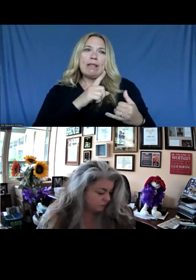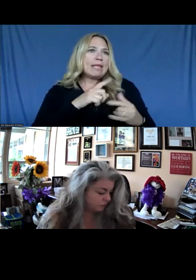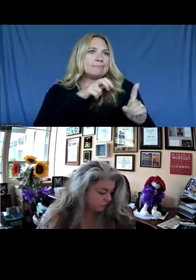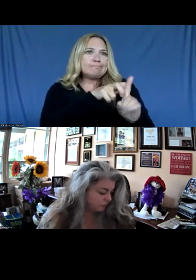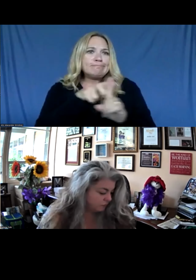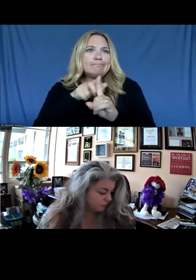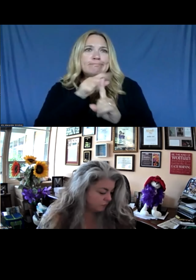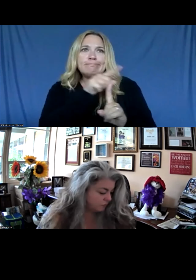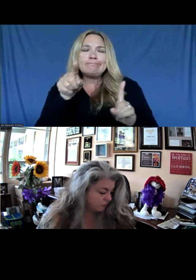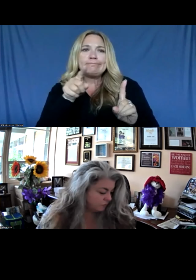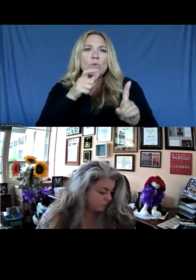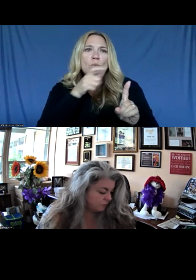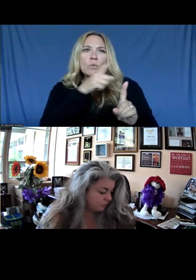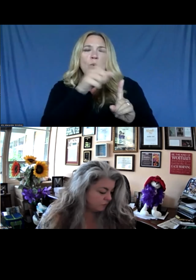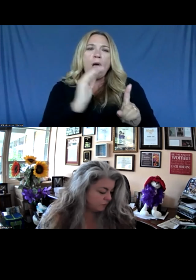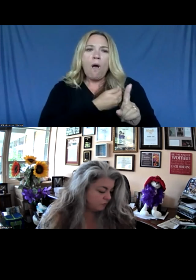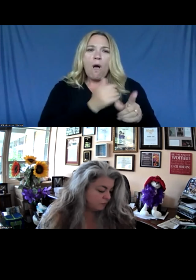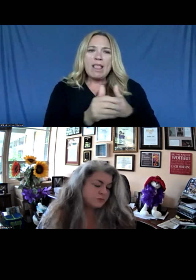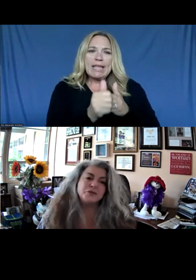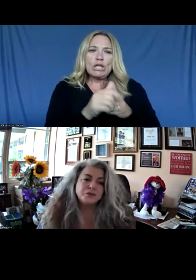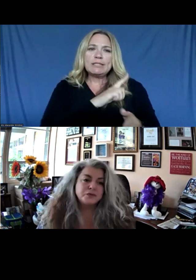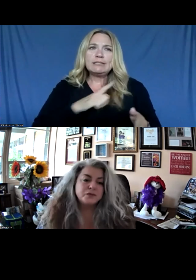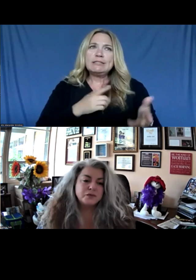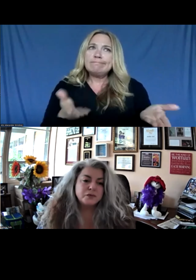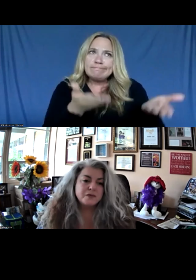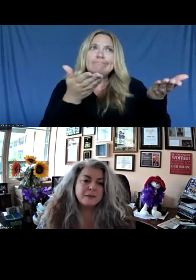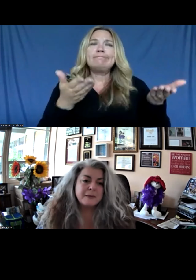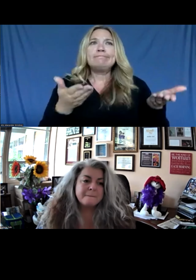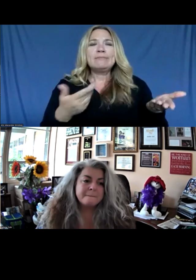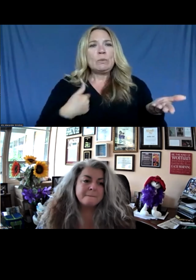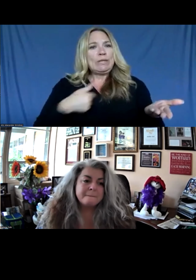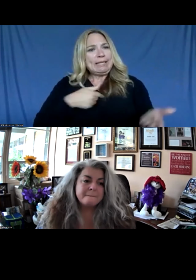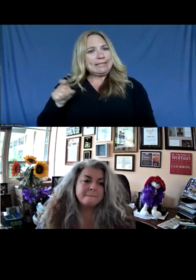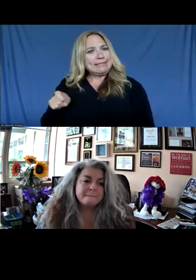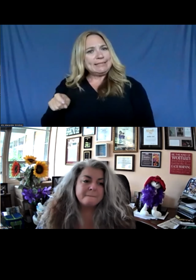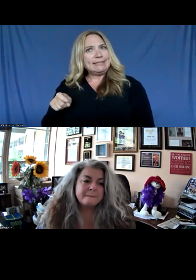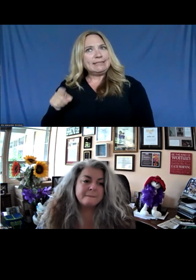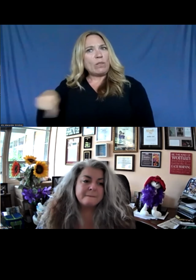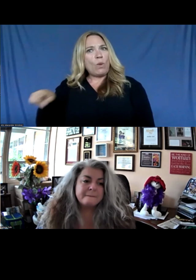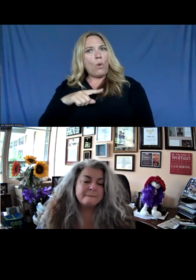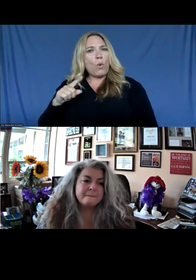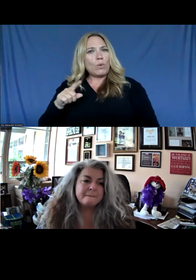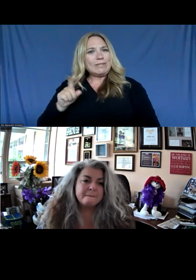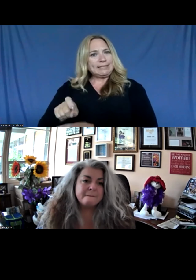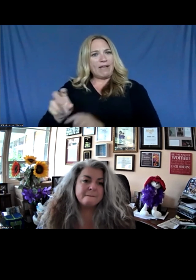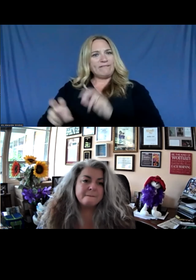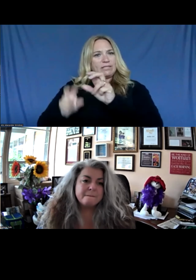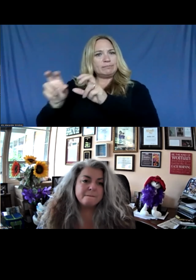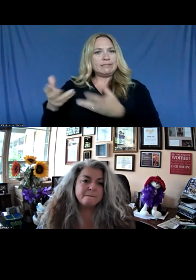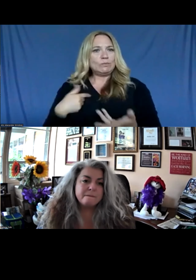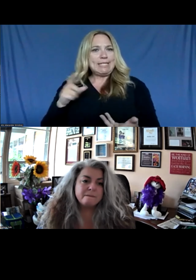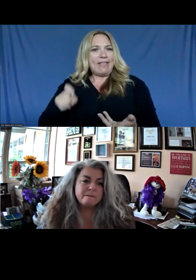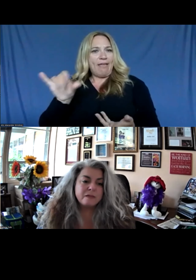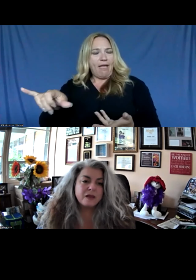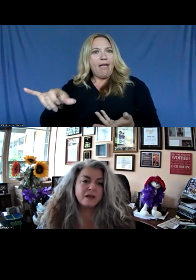leaders to push for significant investments so that we can finally make the necessary investments that we need to make